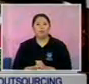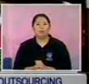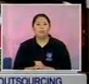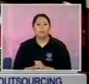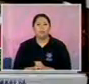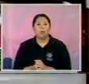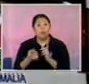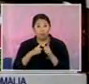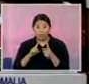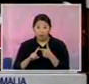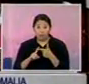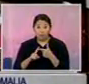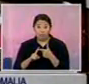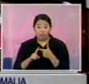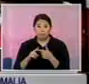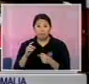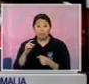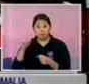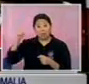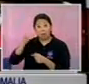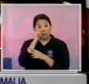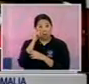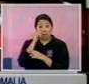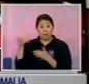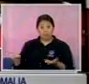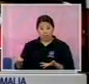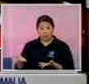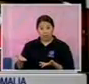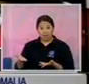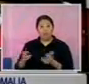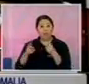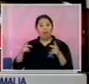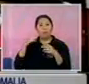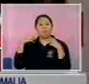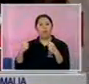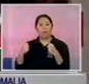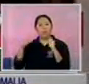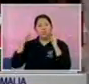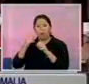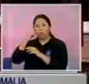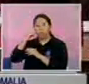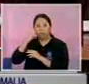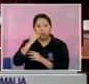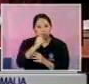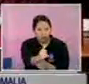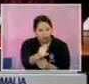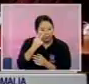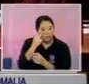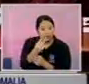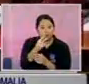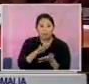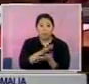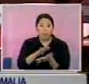in anytime and see it for themselves. But let me make the second point very briefly, Your Honor. I keep reading